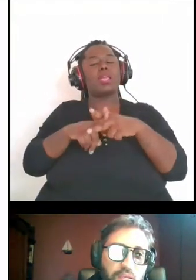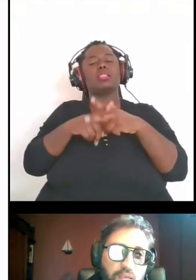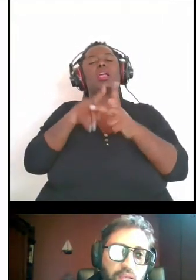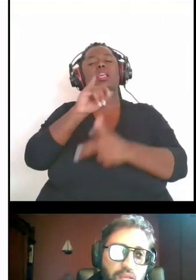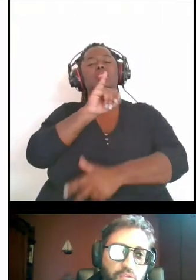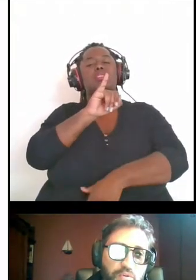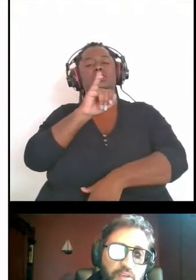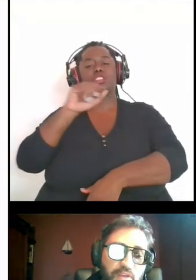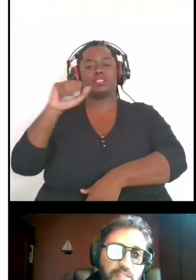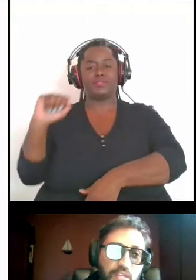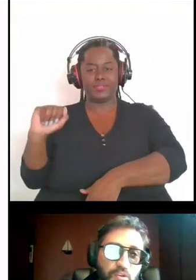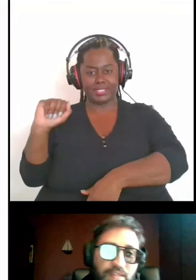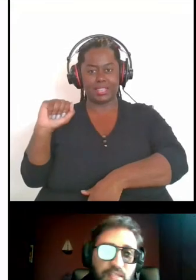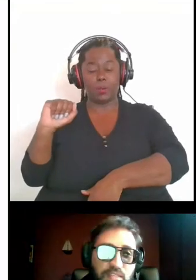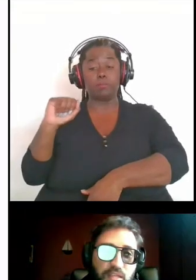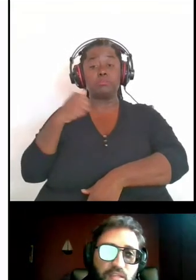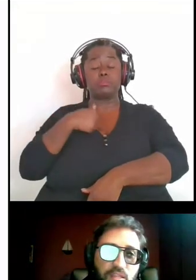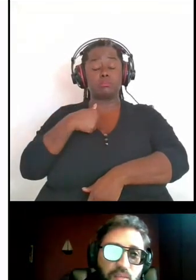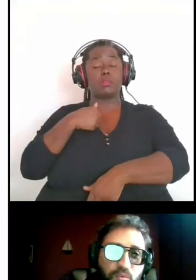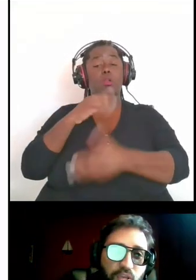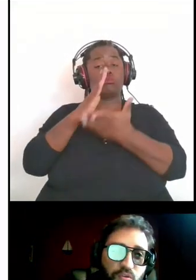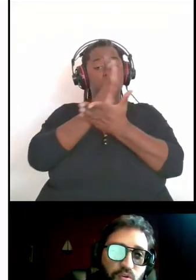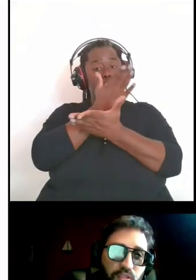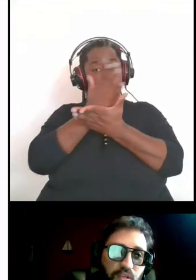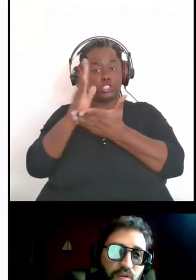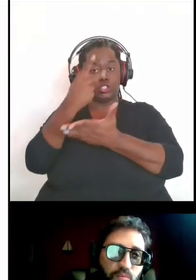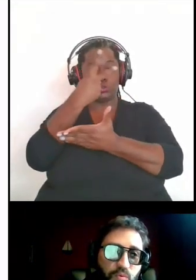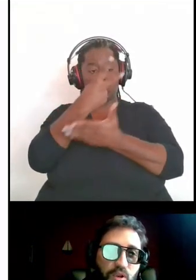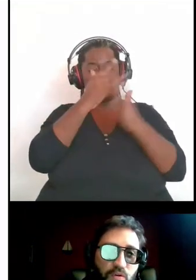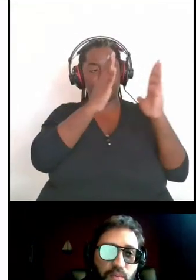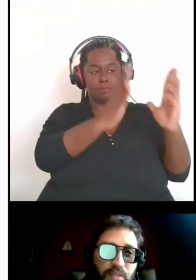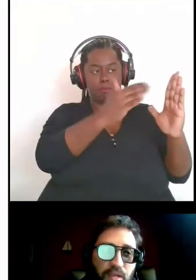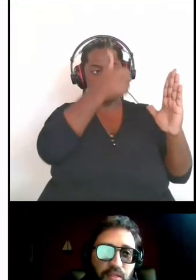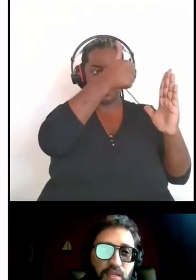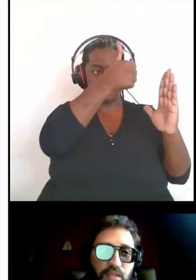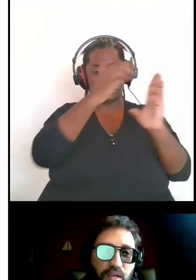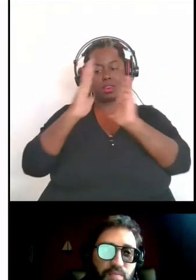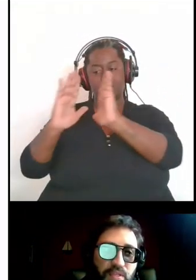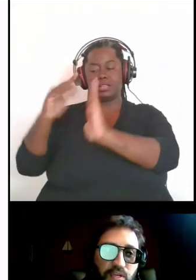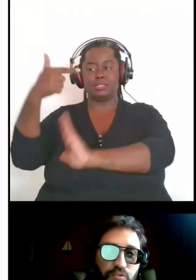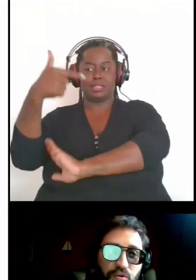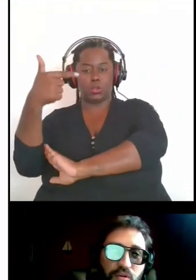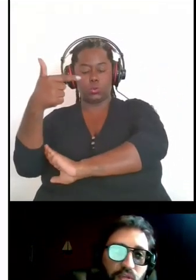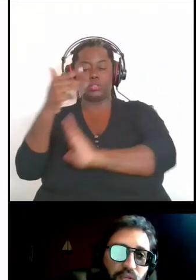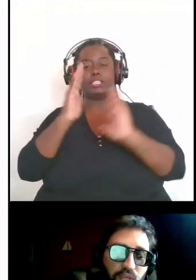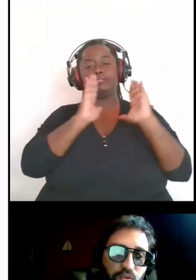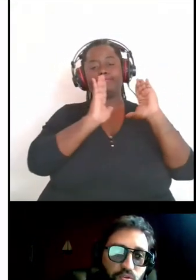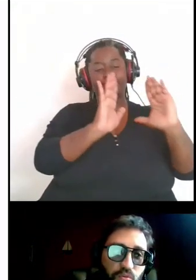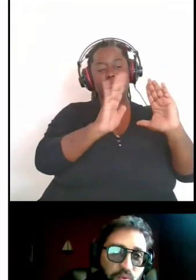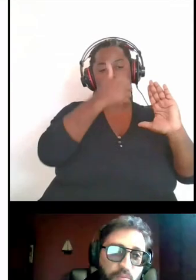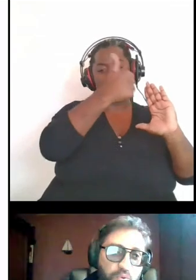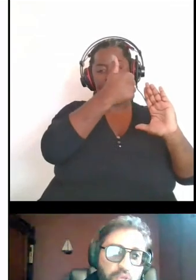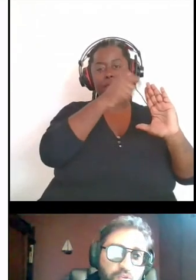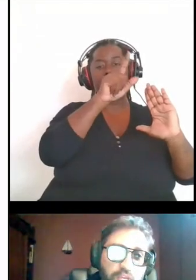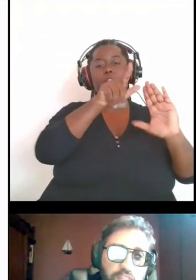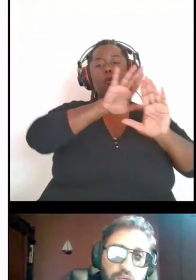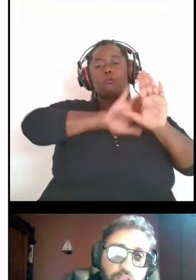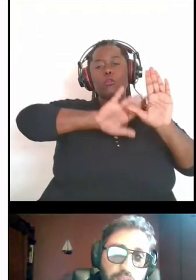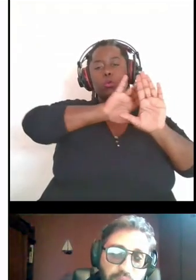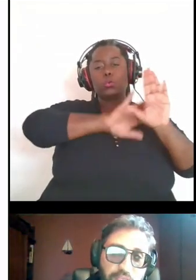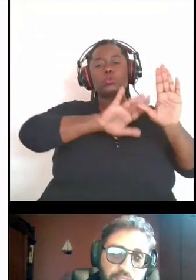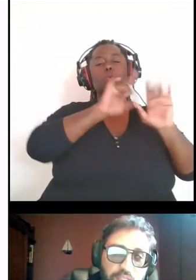in artificial intelligence tools so my presentation involves two parts so the background